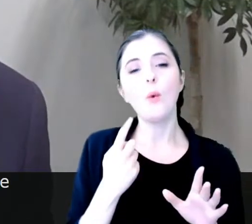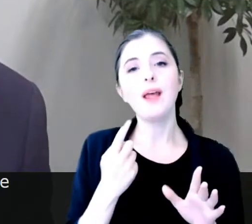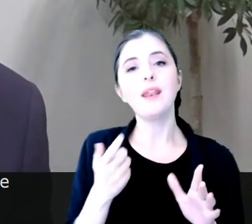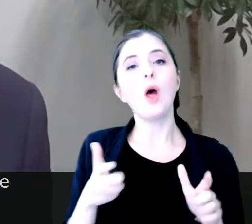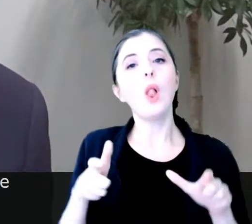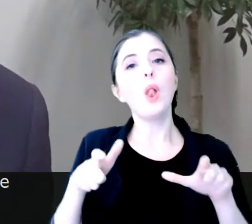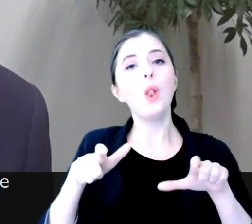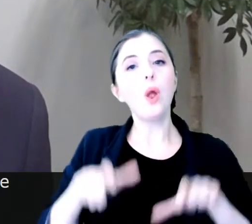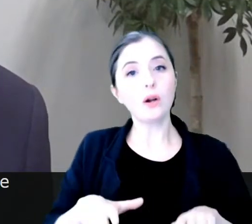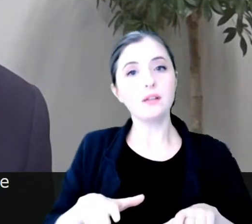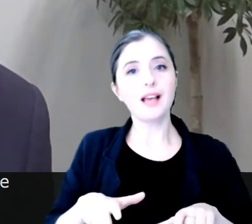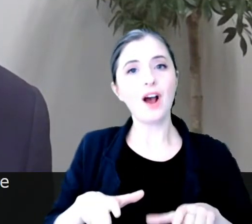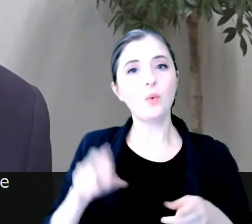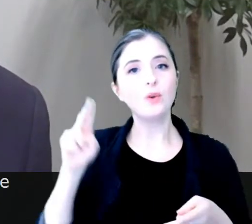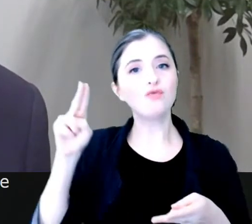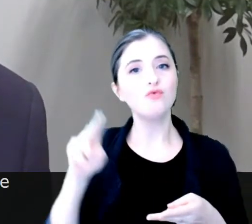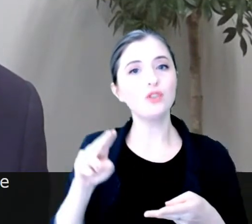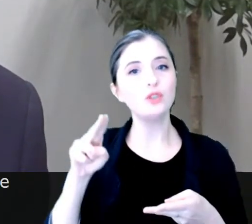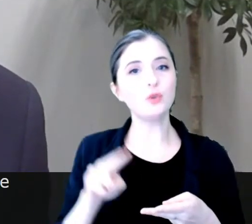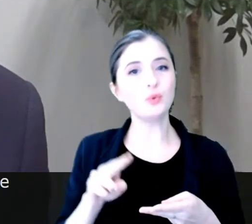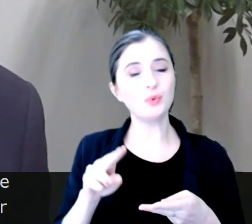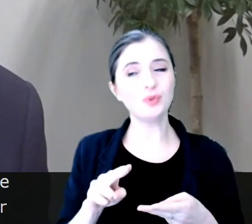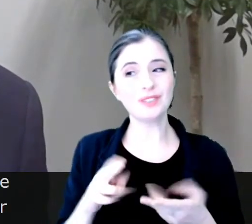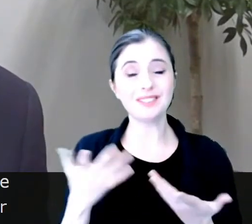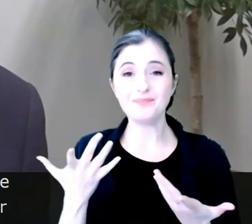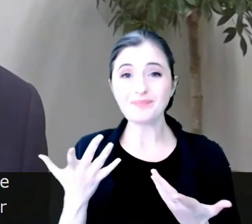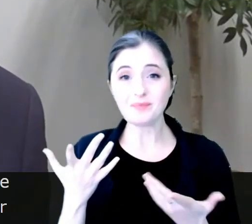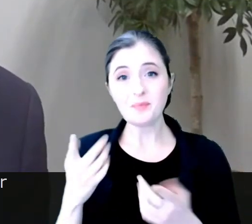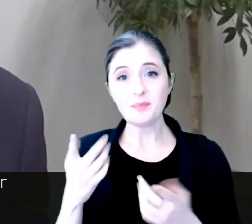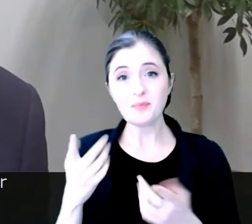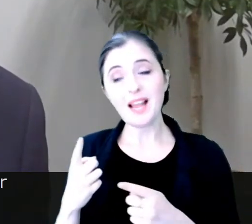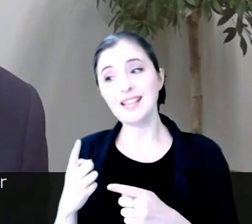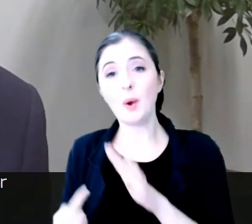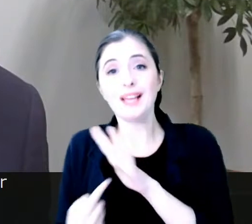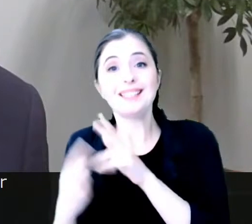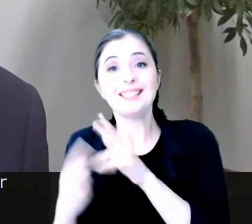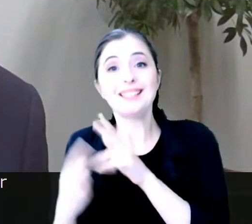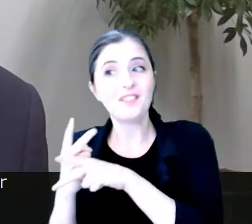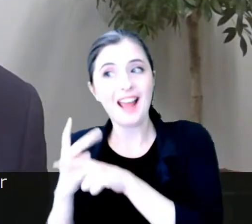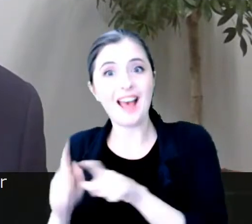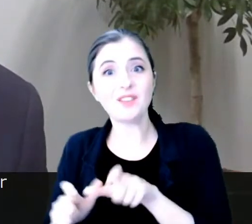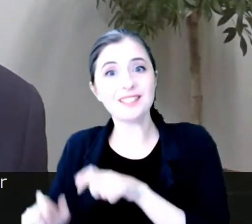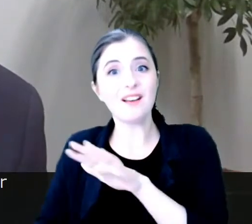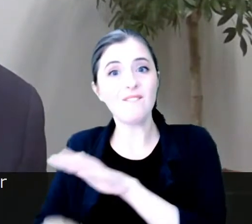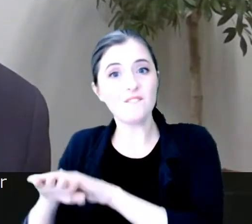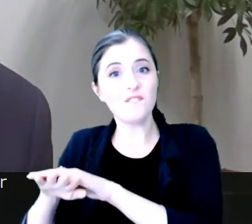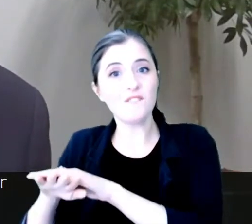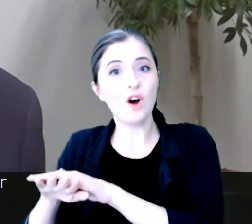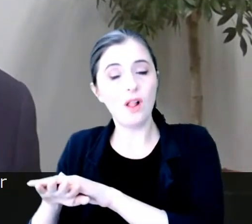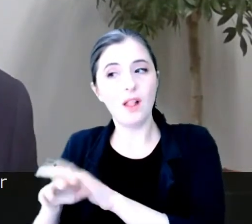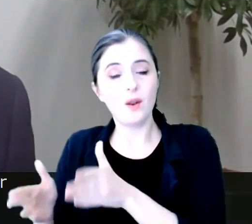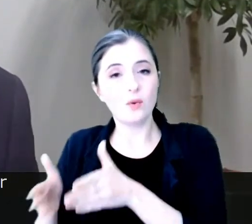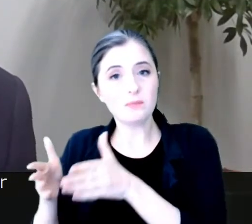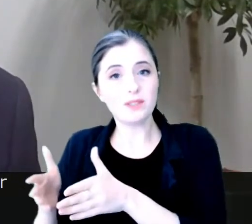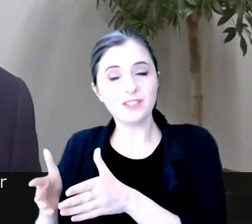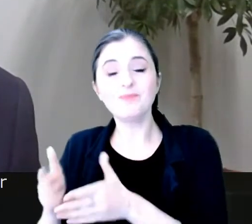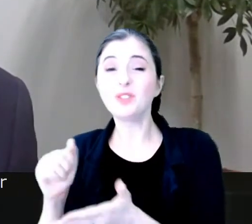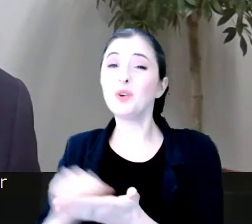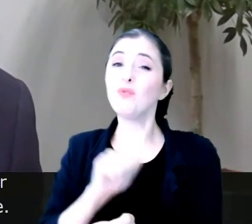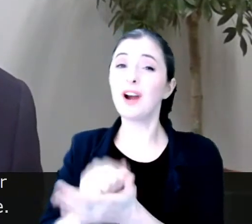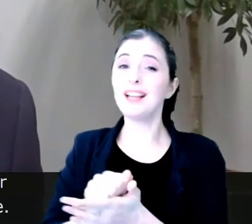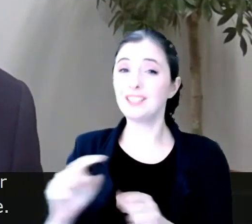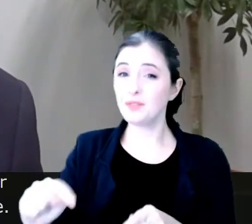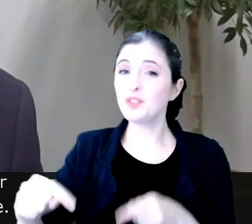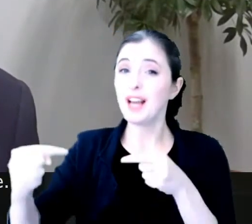our intensive cares are still pretty full. And so you're right about the challenges we face. So what are we doing about it? So we've